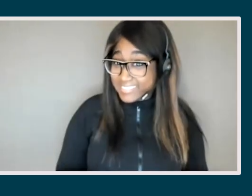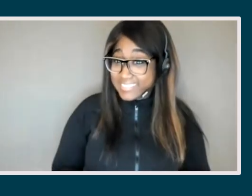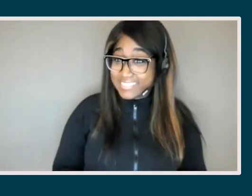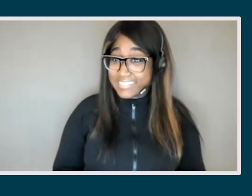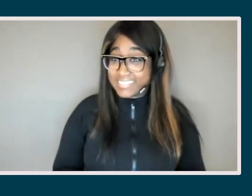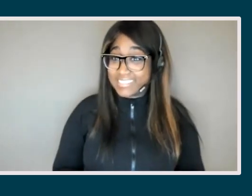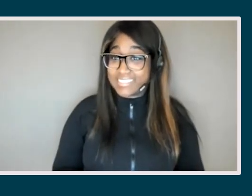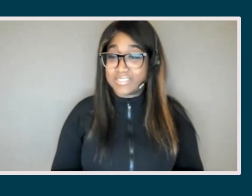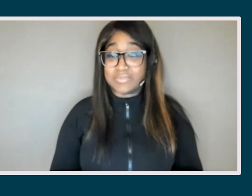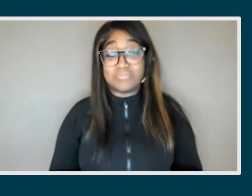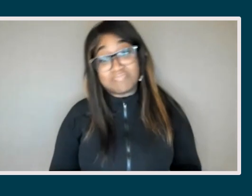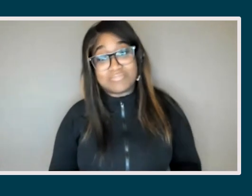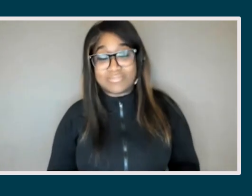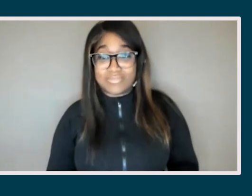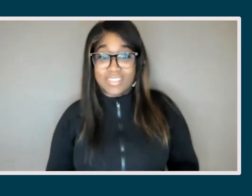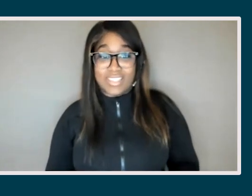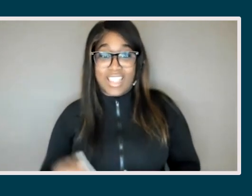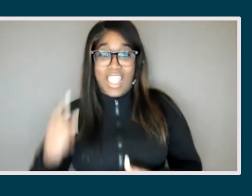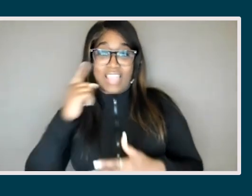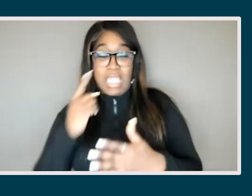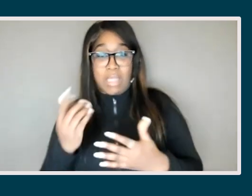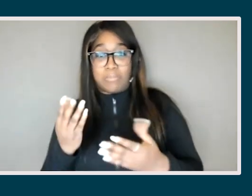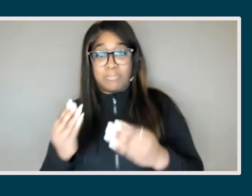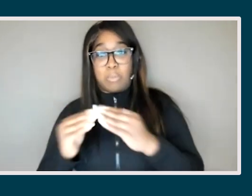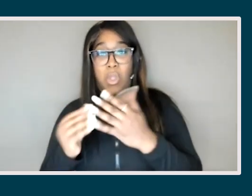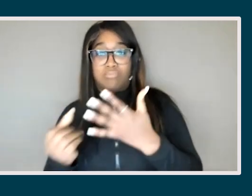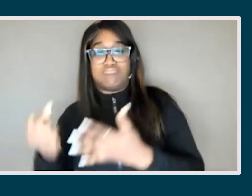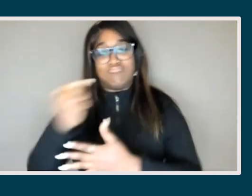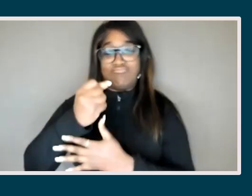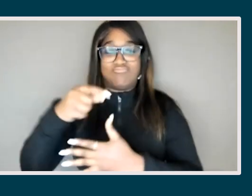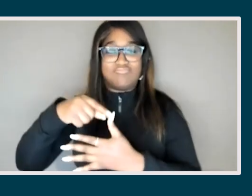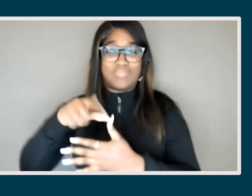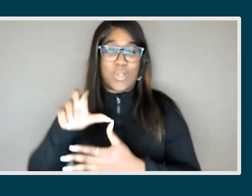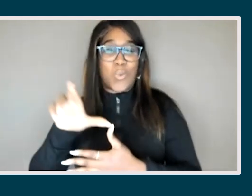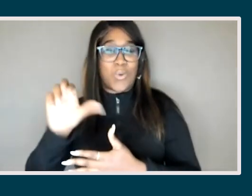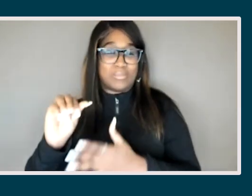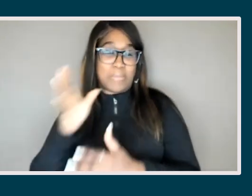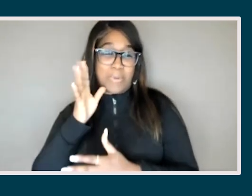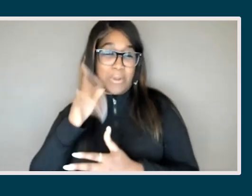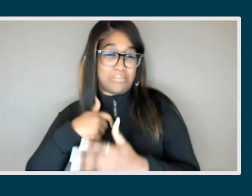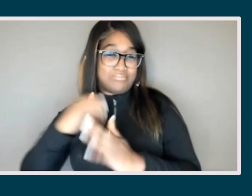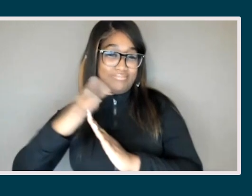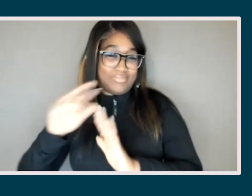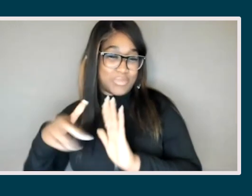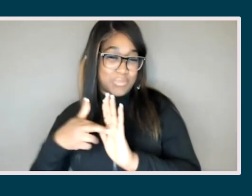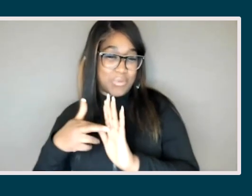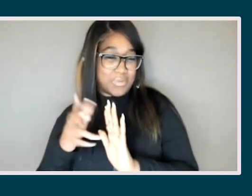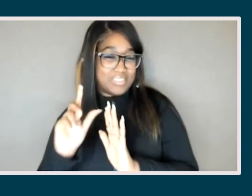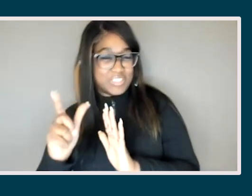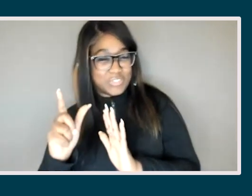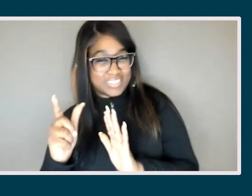I think I might get more press over time being Laura's mom eventually.